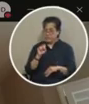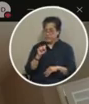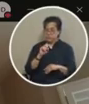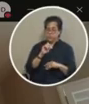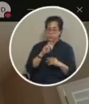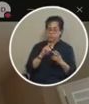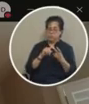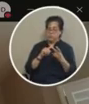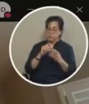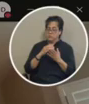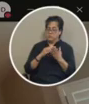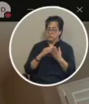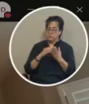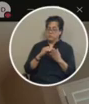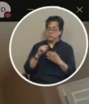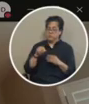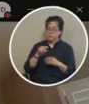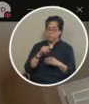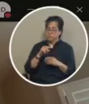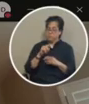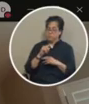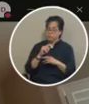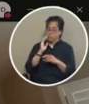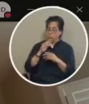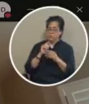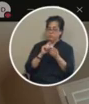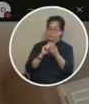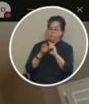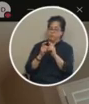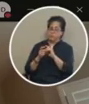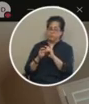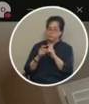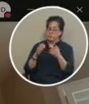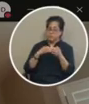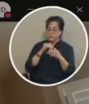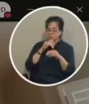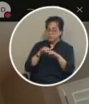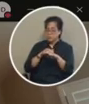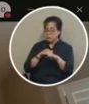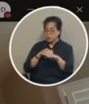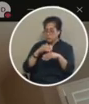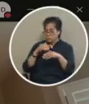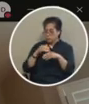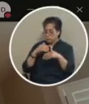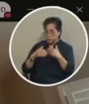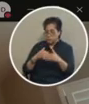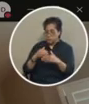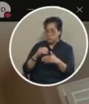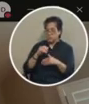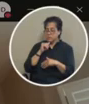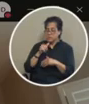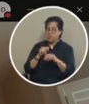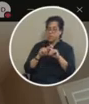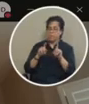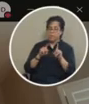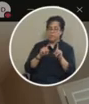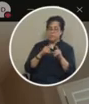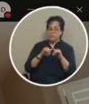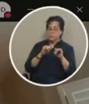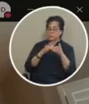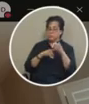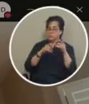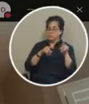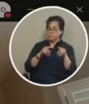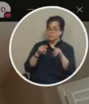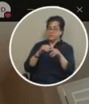some of those transfers that did happen, just so even though we're not slowing down the process, we are aware of what's taking place. So those are